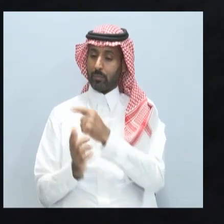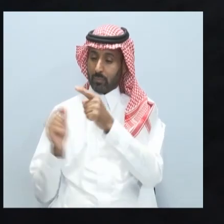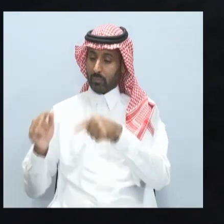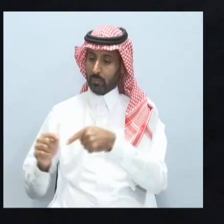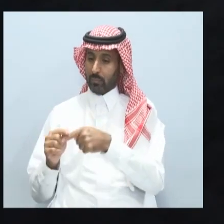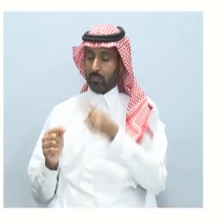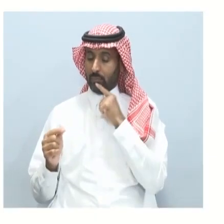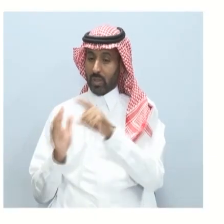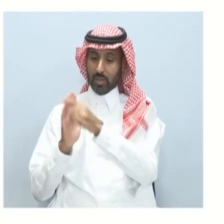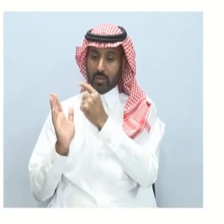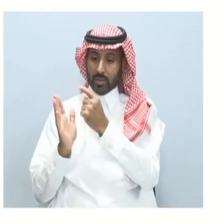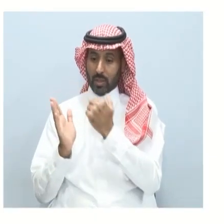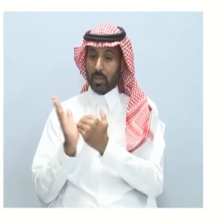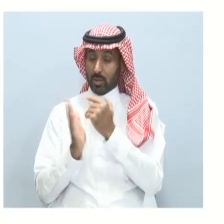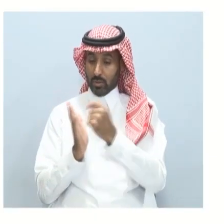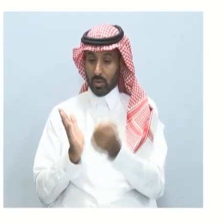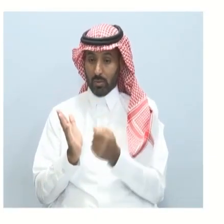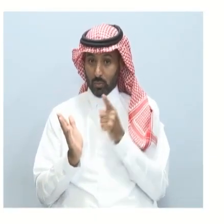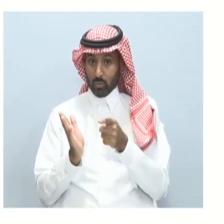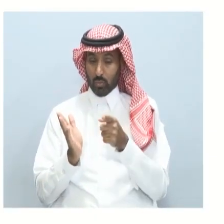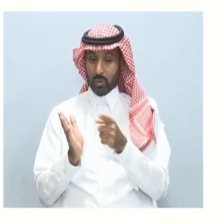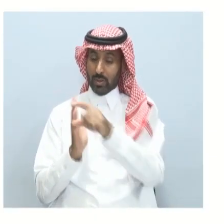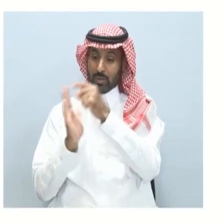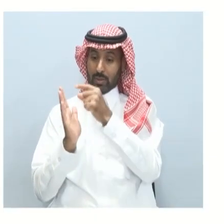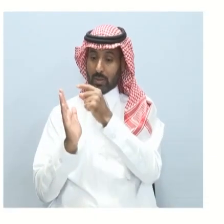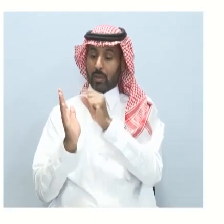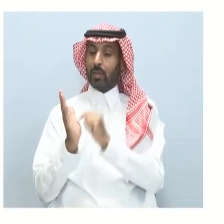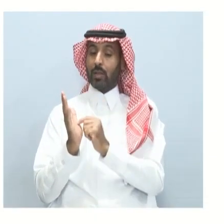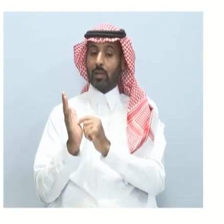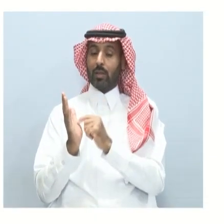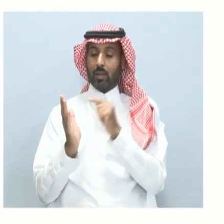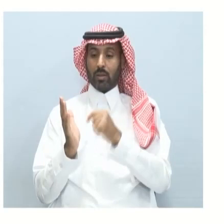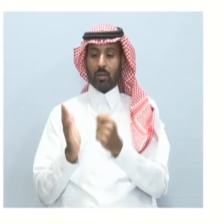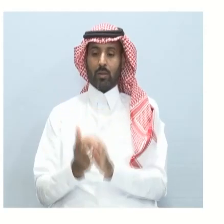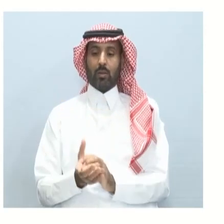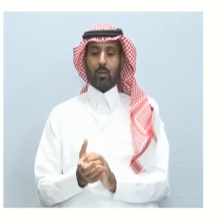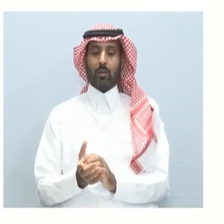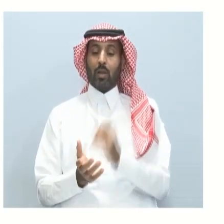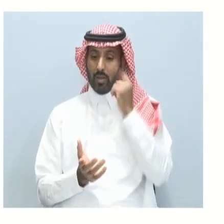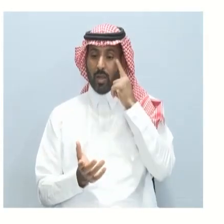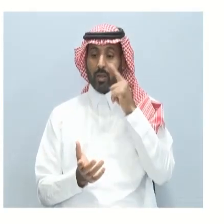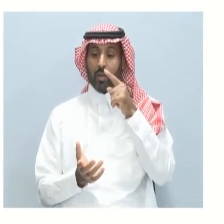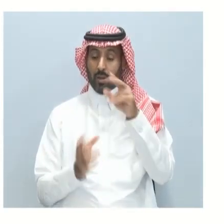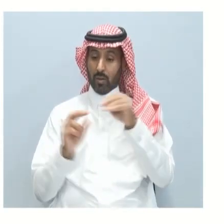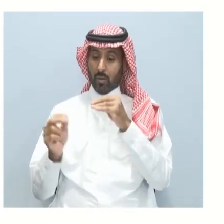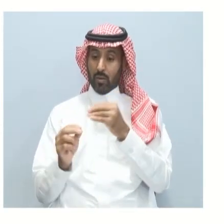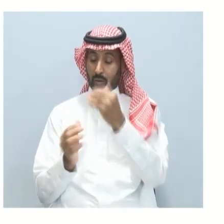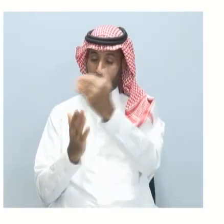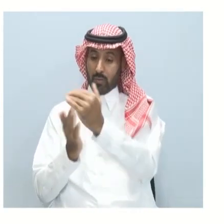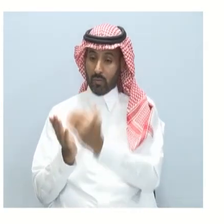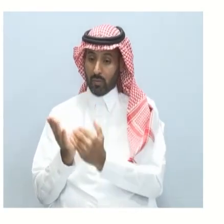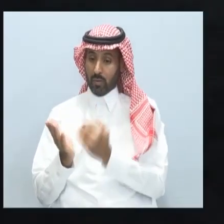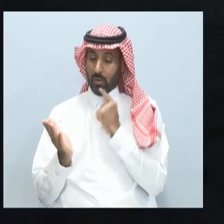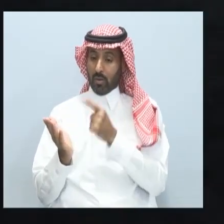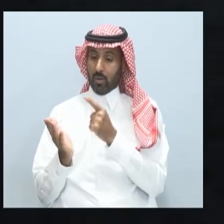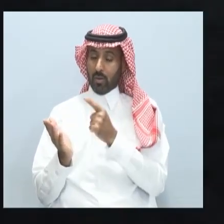have the title. Did you write your title? Did you leave the indentation? The ideas. Do you have your complete ideas that